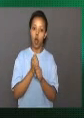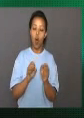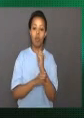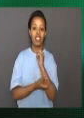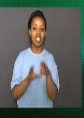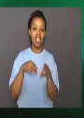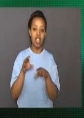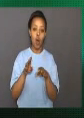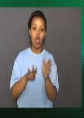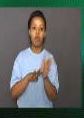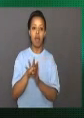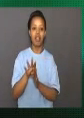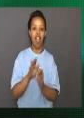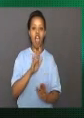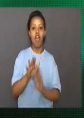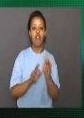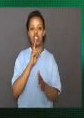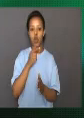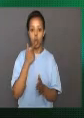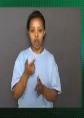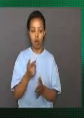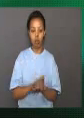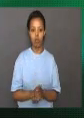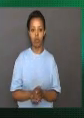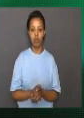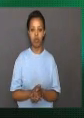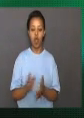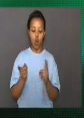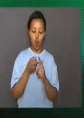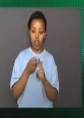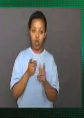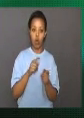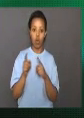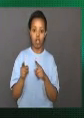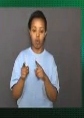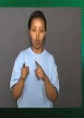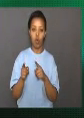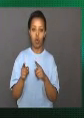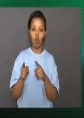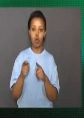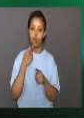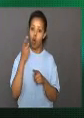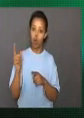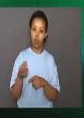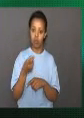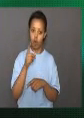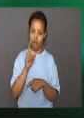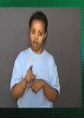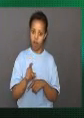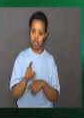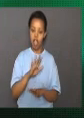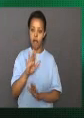with bacteriophages. The second sentence should read, phages